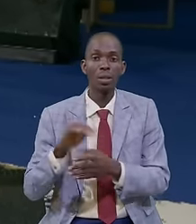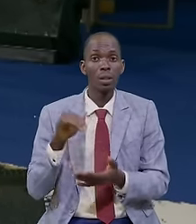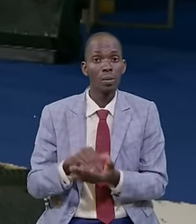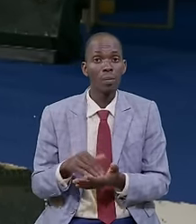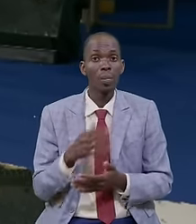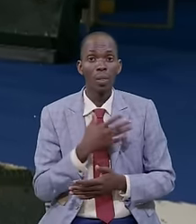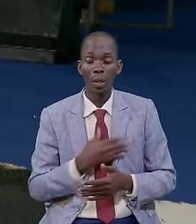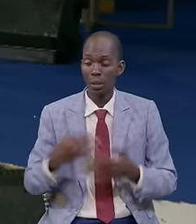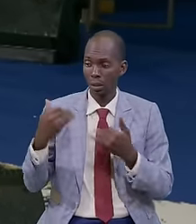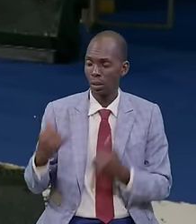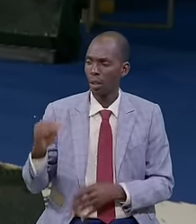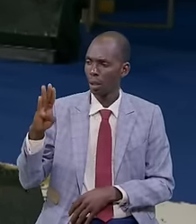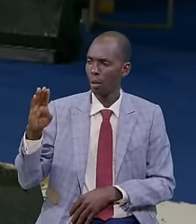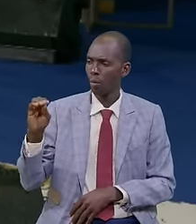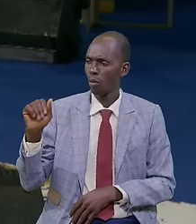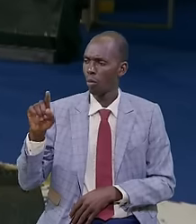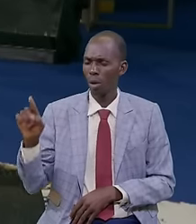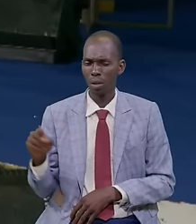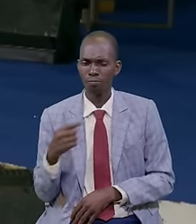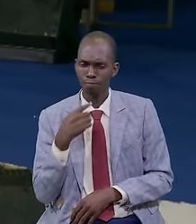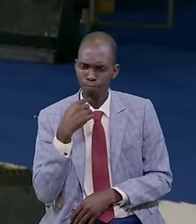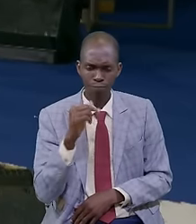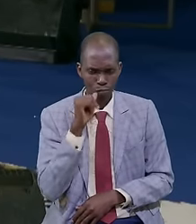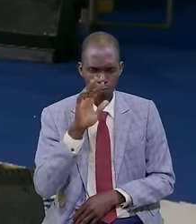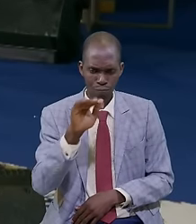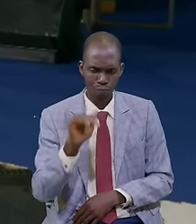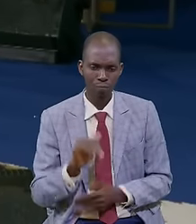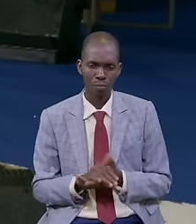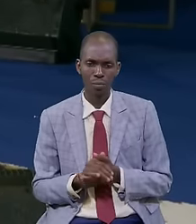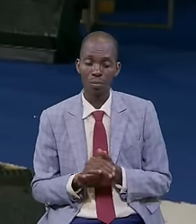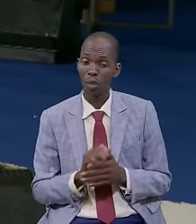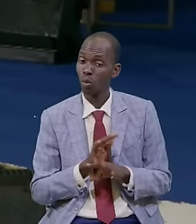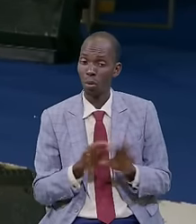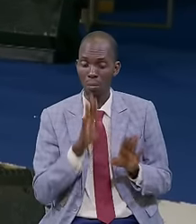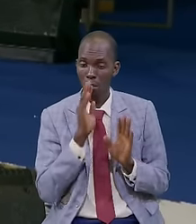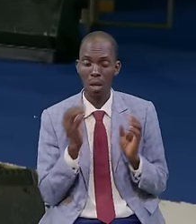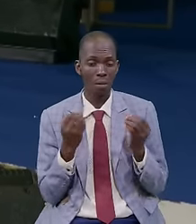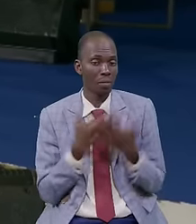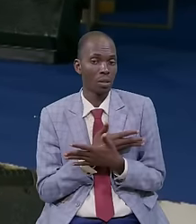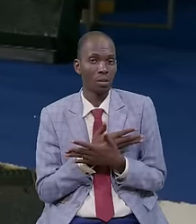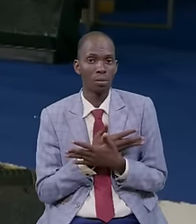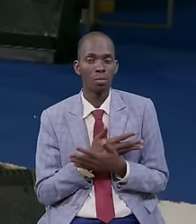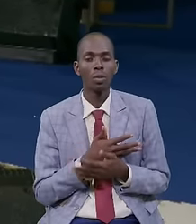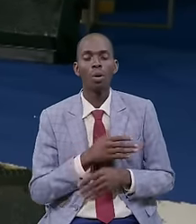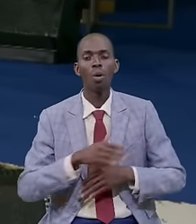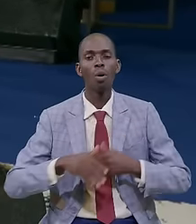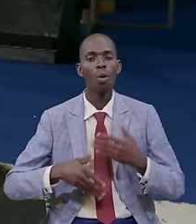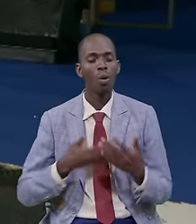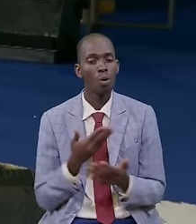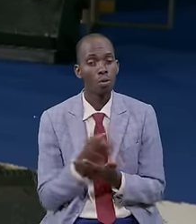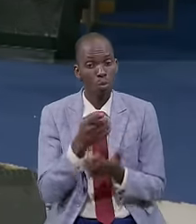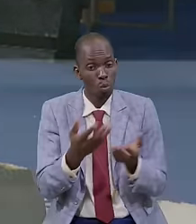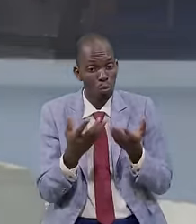Boaz now spoke to her directly and say, fear not. All that request I will